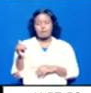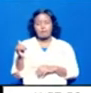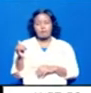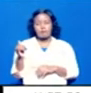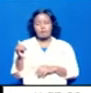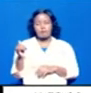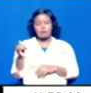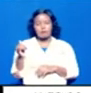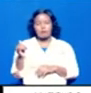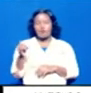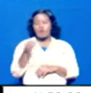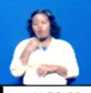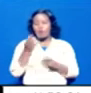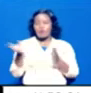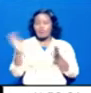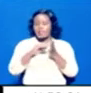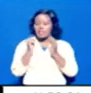congratulate you